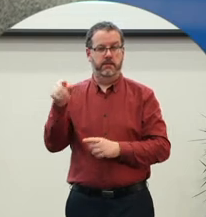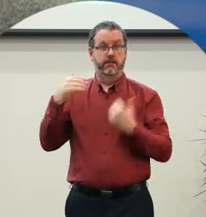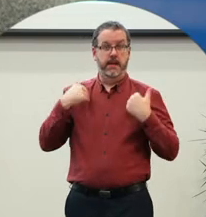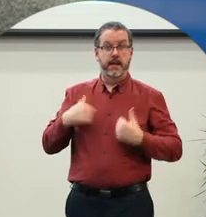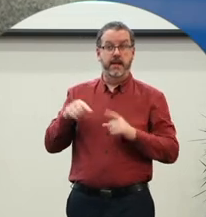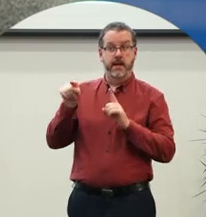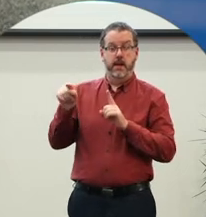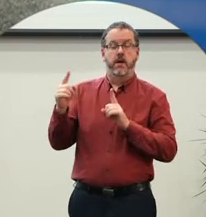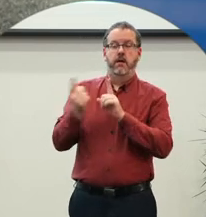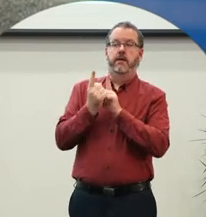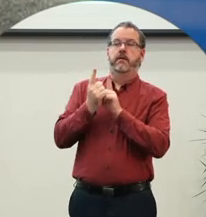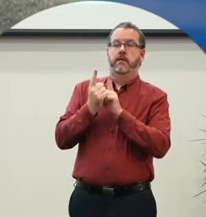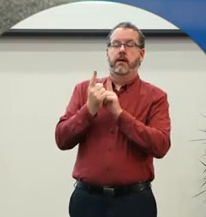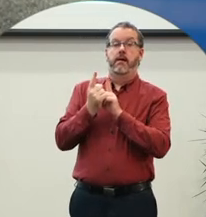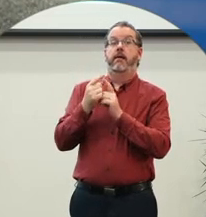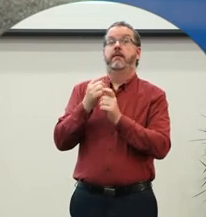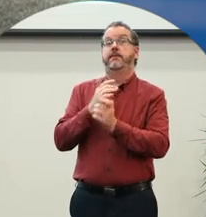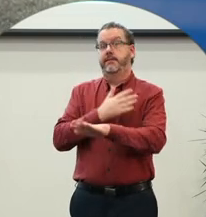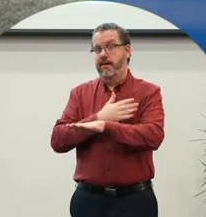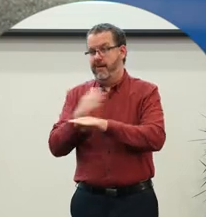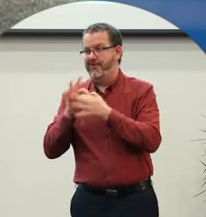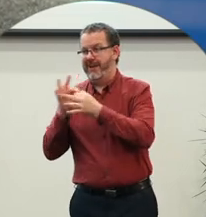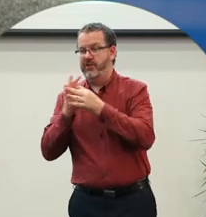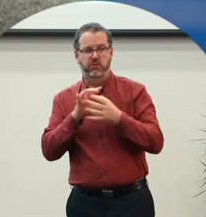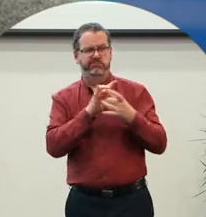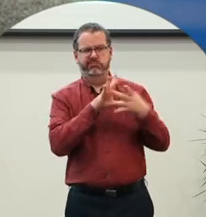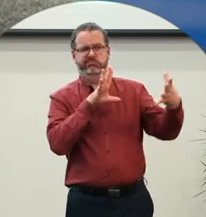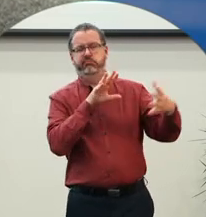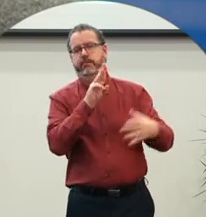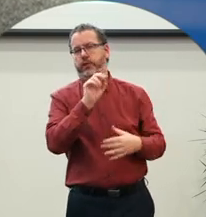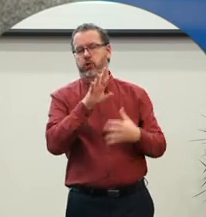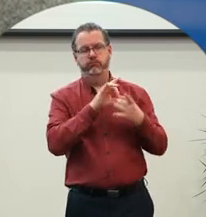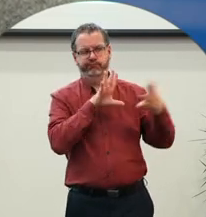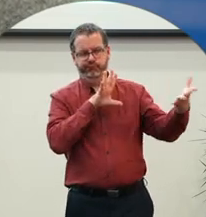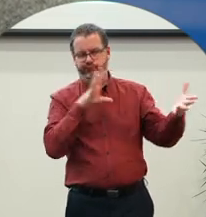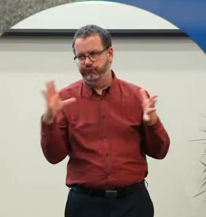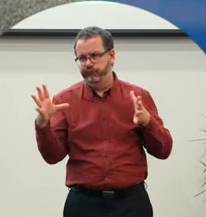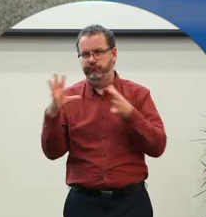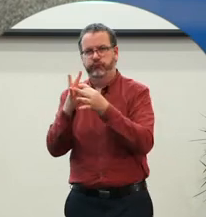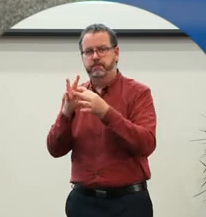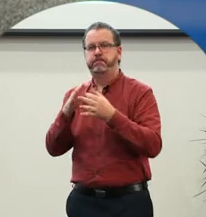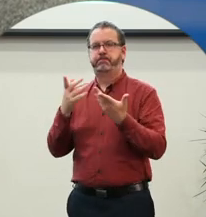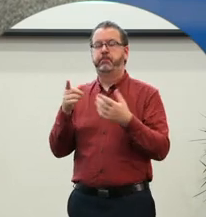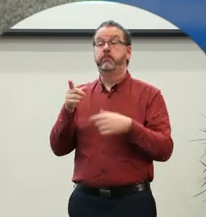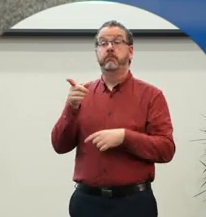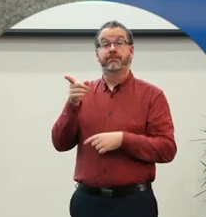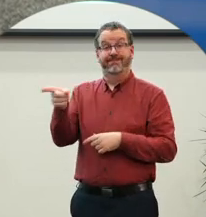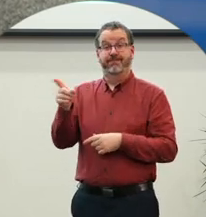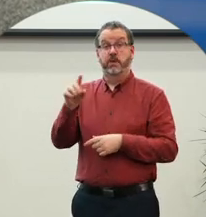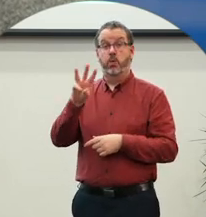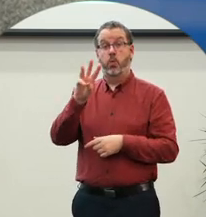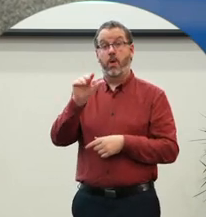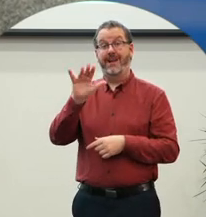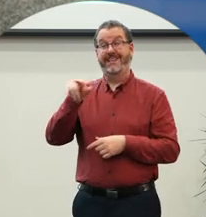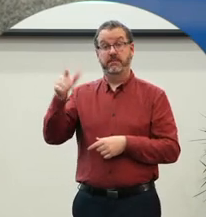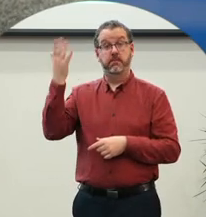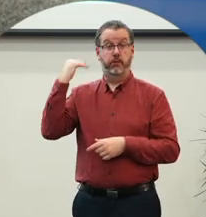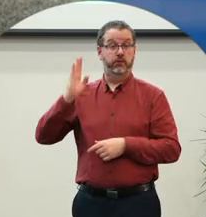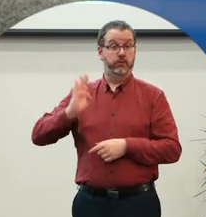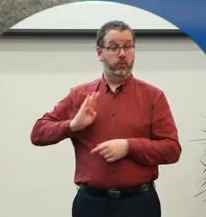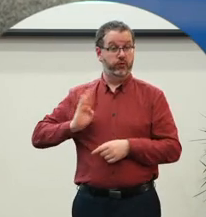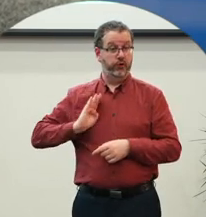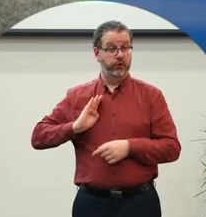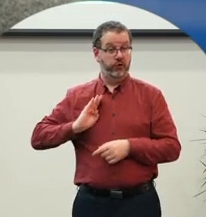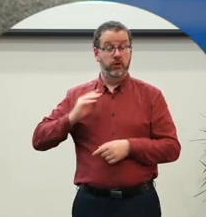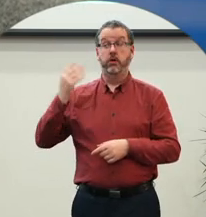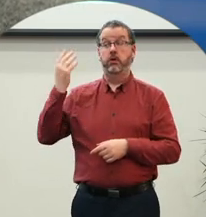constantly, they started a relationship and she broke up with Peter, but he was a ex-soldier who had been in Malaysia